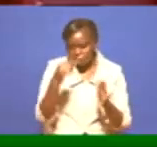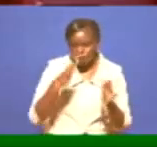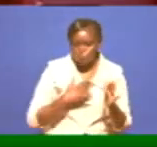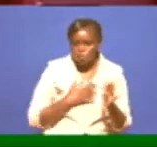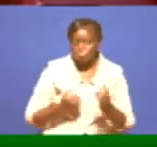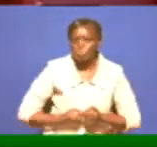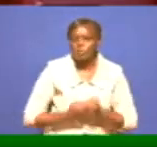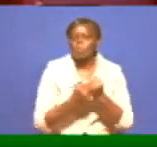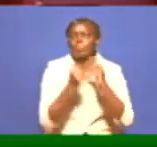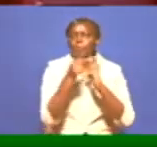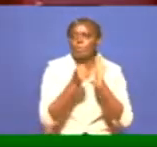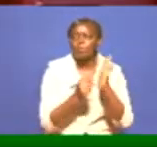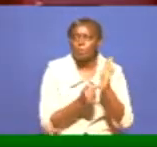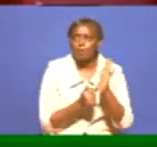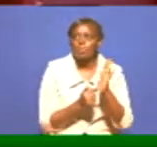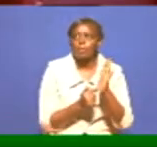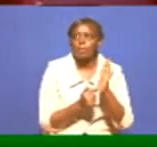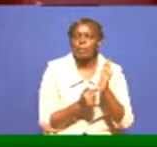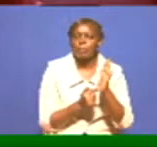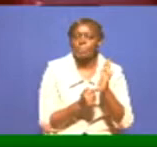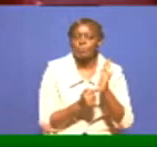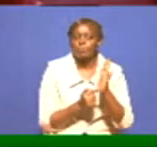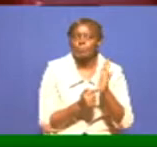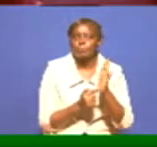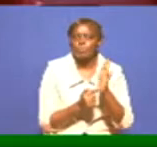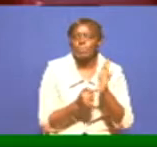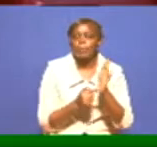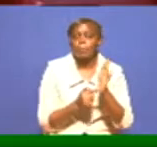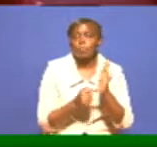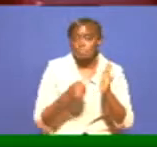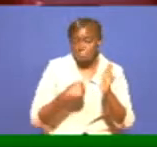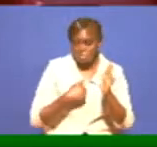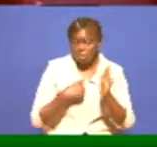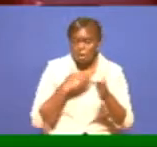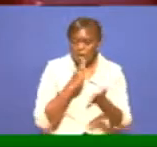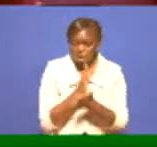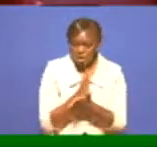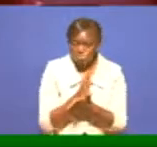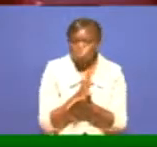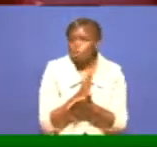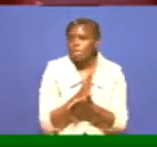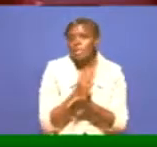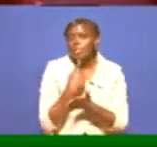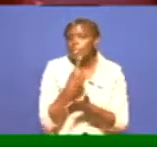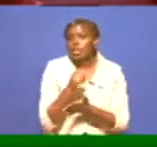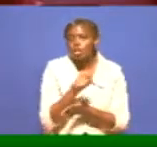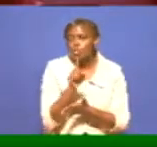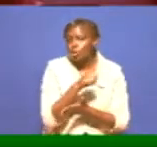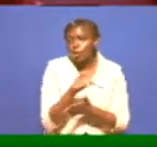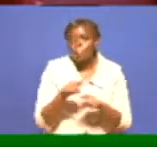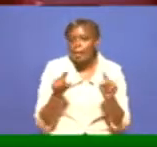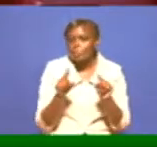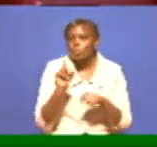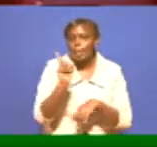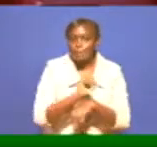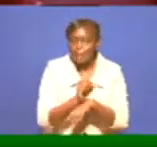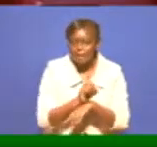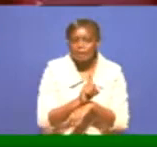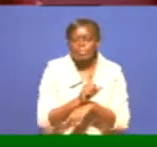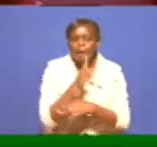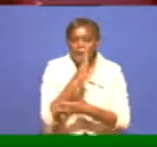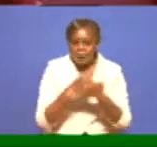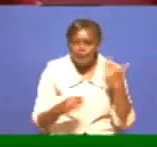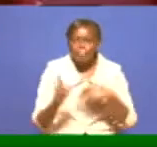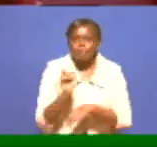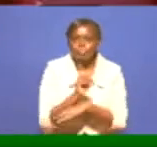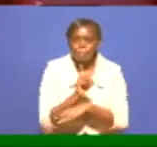then do it in half a minute. Okay. So that I go back to, because I would have actually ruled you out of order. Okay. But just half a minute. Okay. Mr. Speaker, in